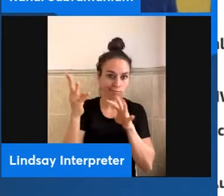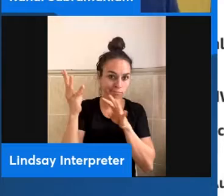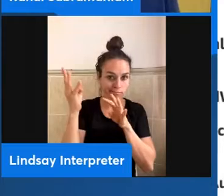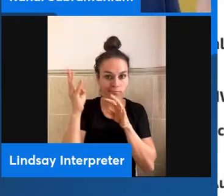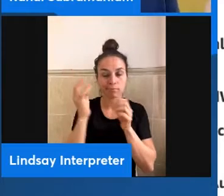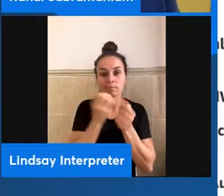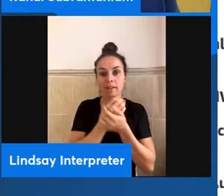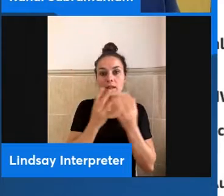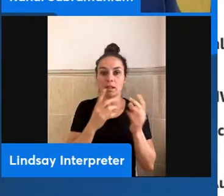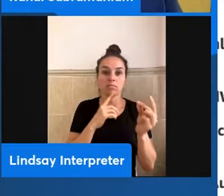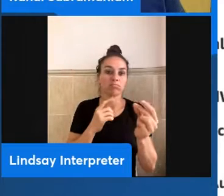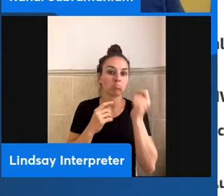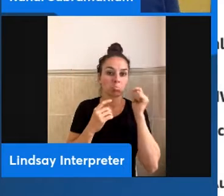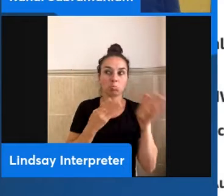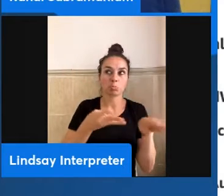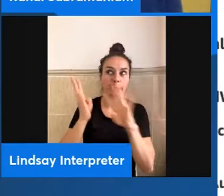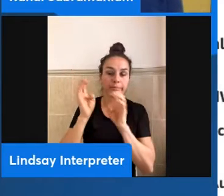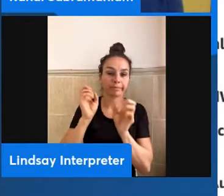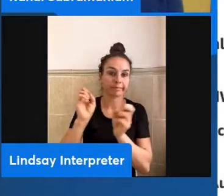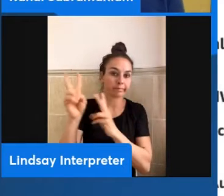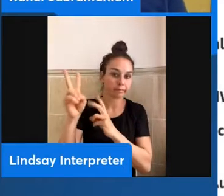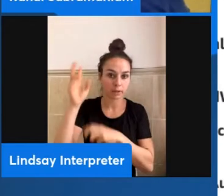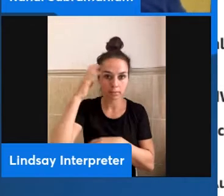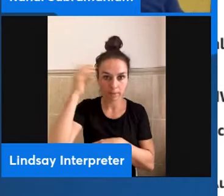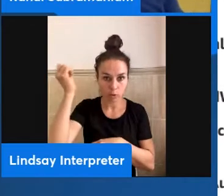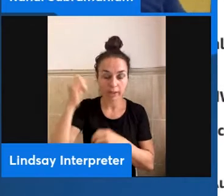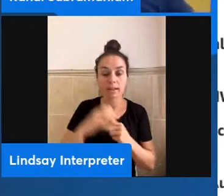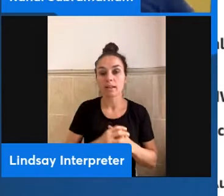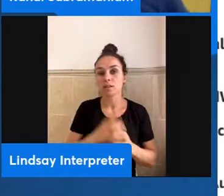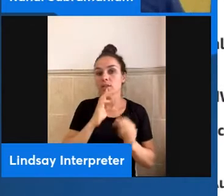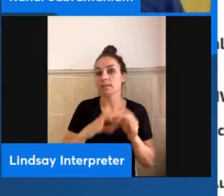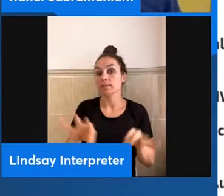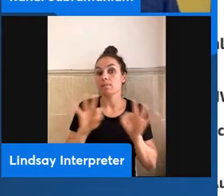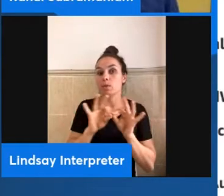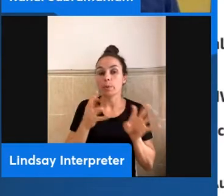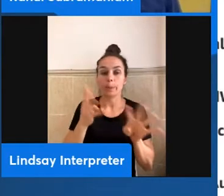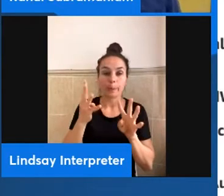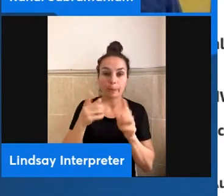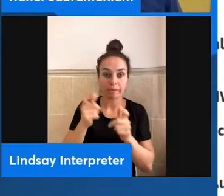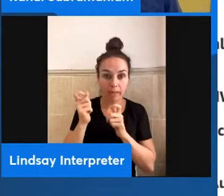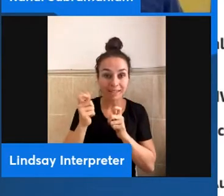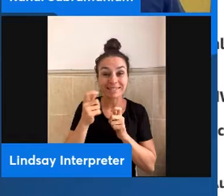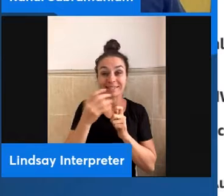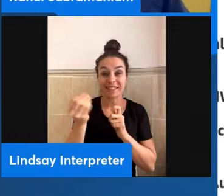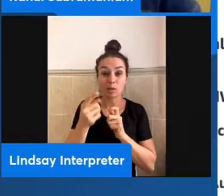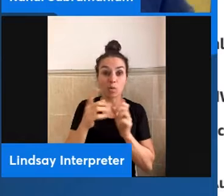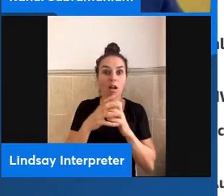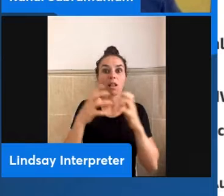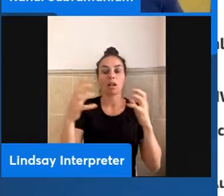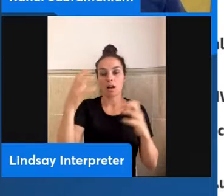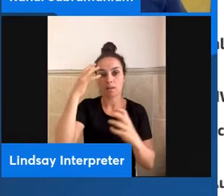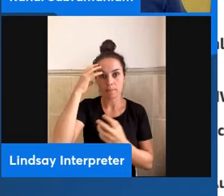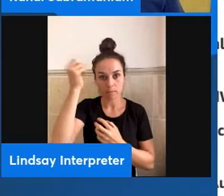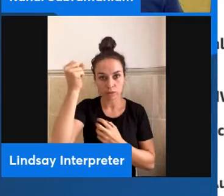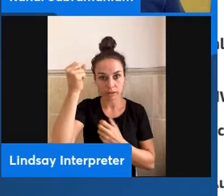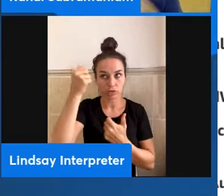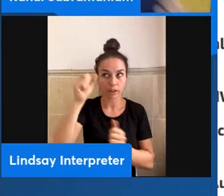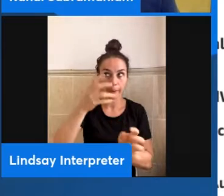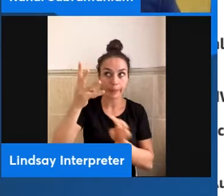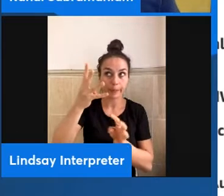tables very quickly into memory. So you want to read very quickly, and you want as much memory as possible to keep everything in memory.